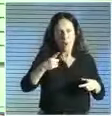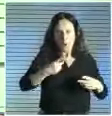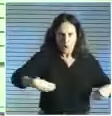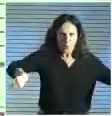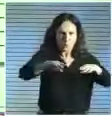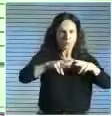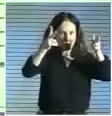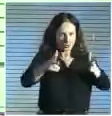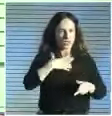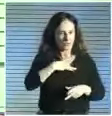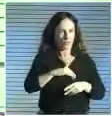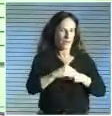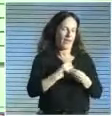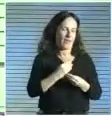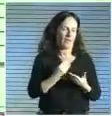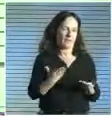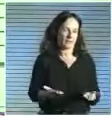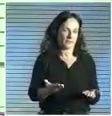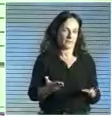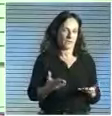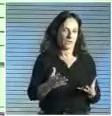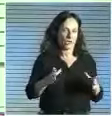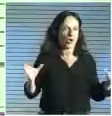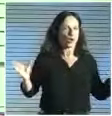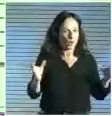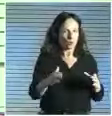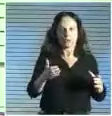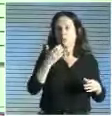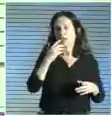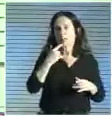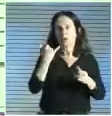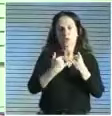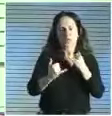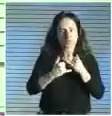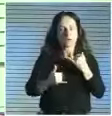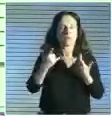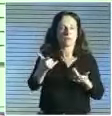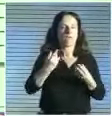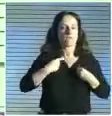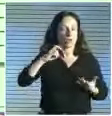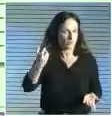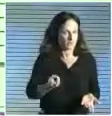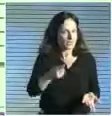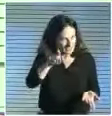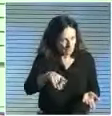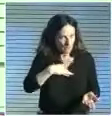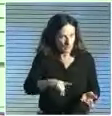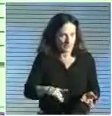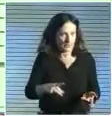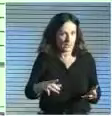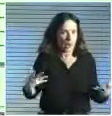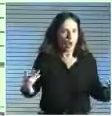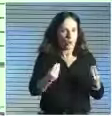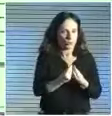work together on biodiversity restoration. And you can do that and facilitate that and be the catalyst at the destination